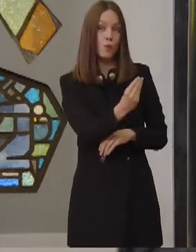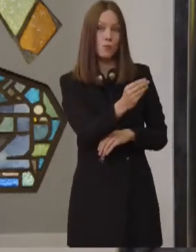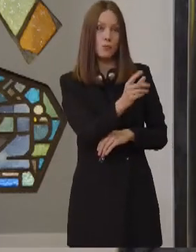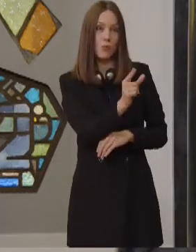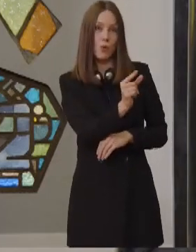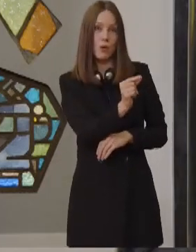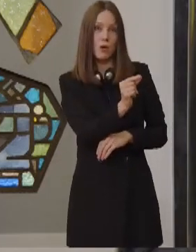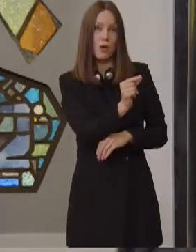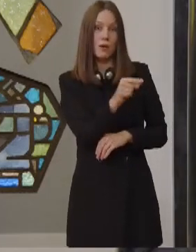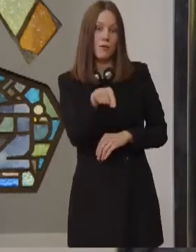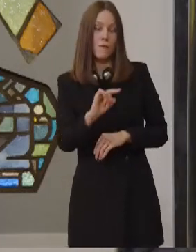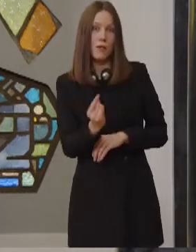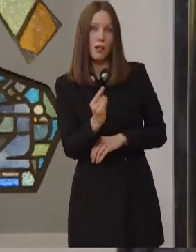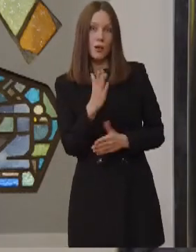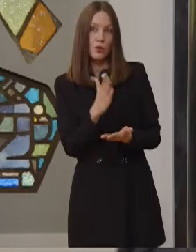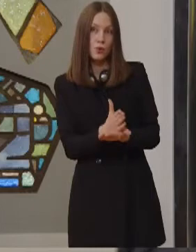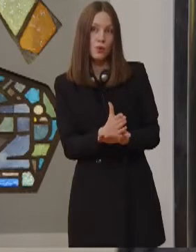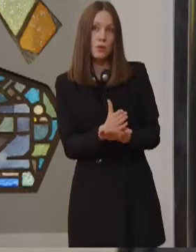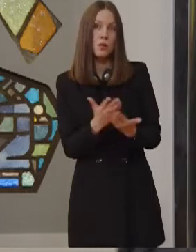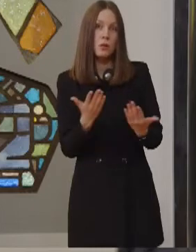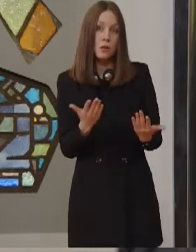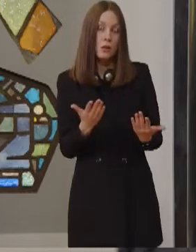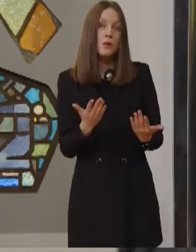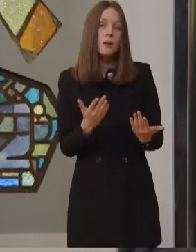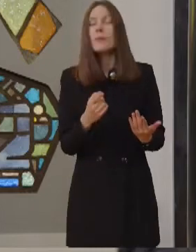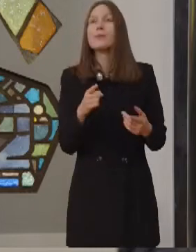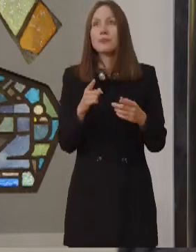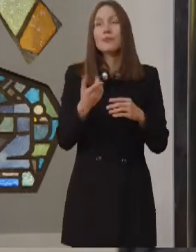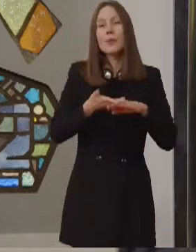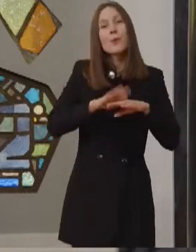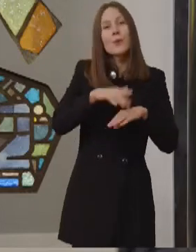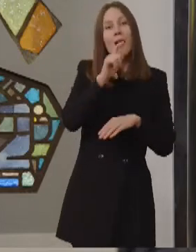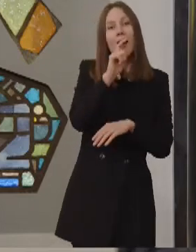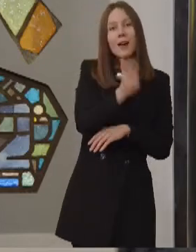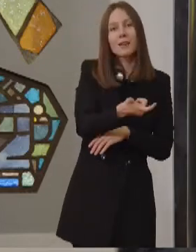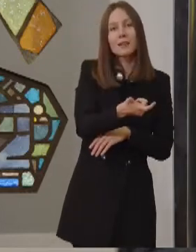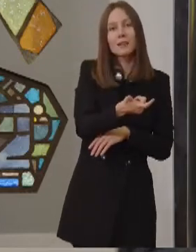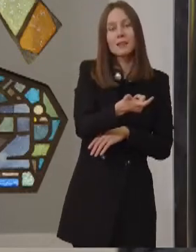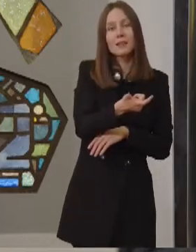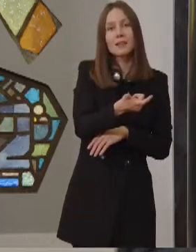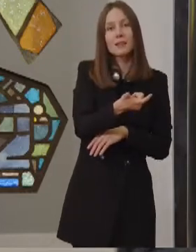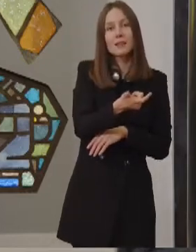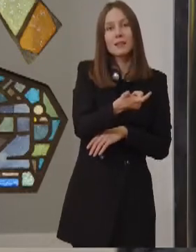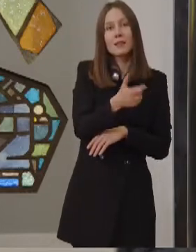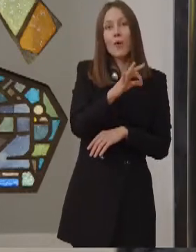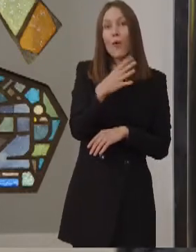the relationship between a man and a woman.